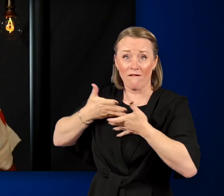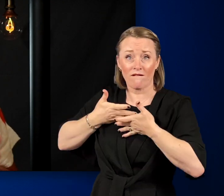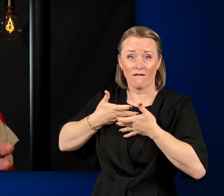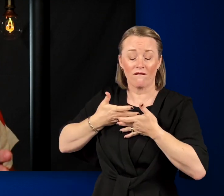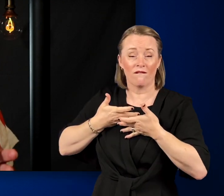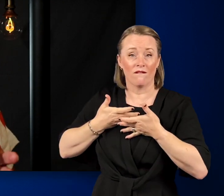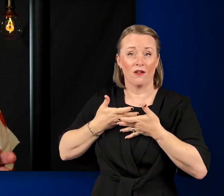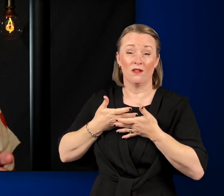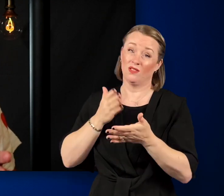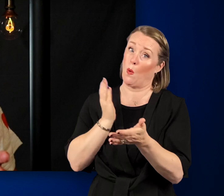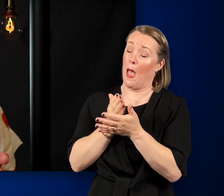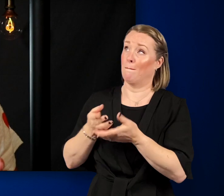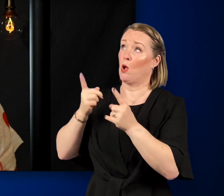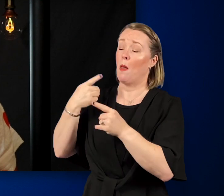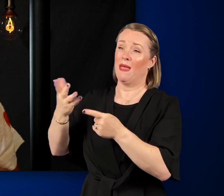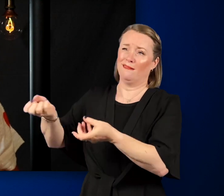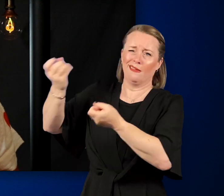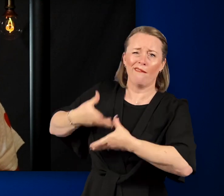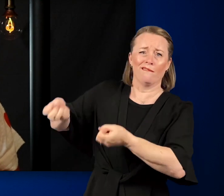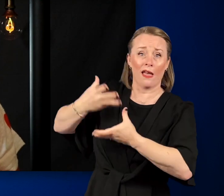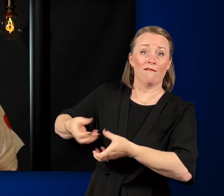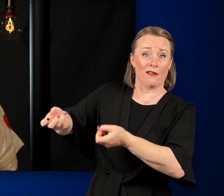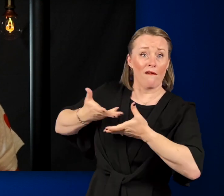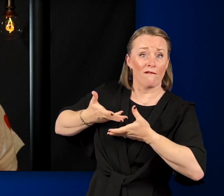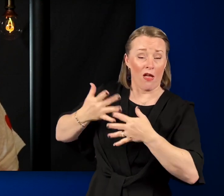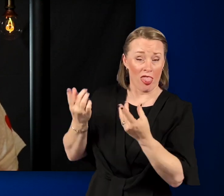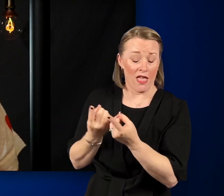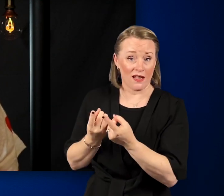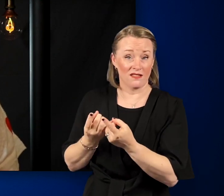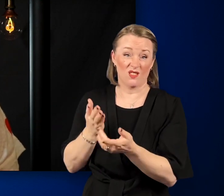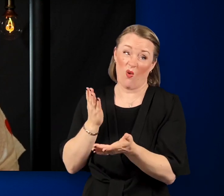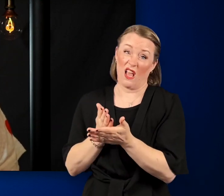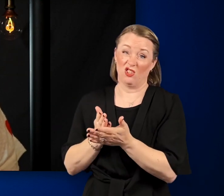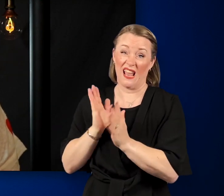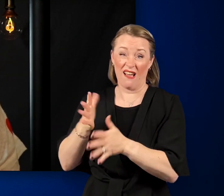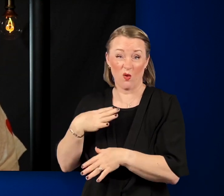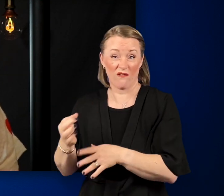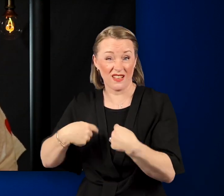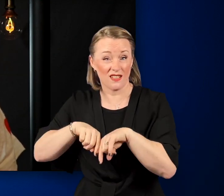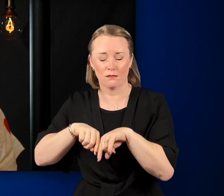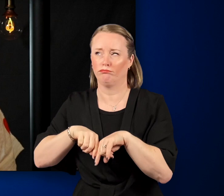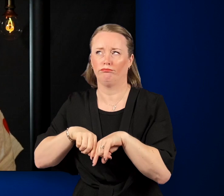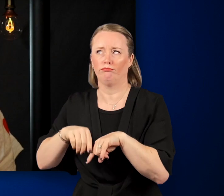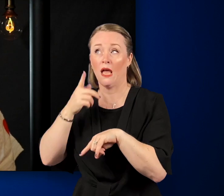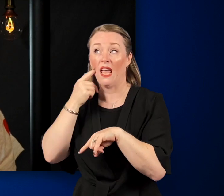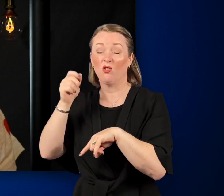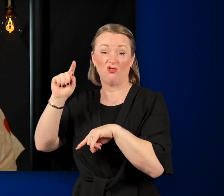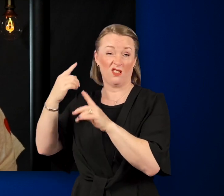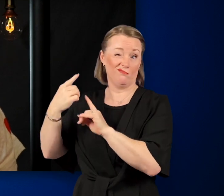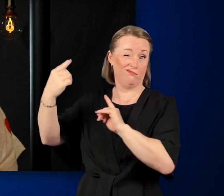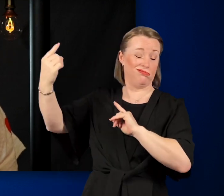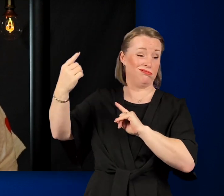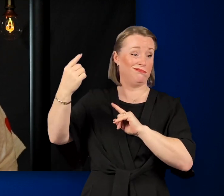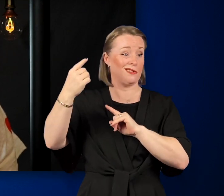fact, God is perfectly entitled just to pass judgment on us for the way that we've spectacularly and selfishly